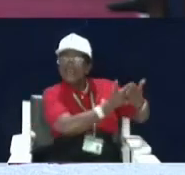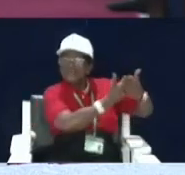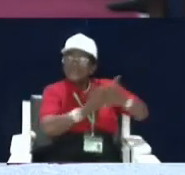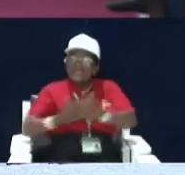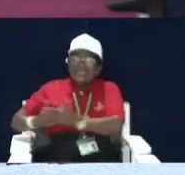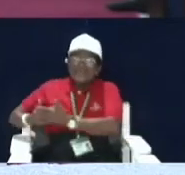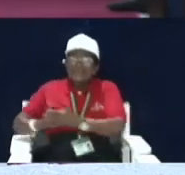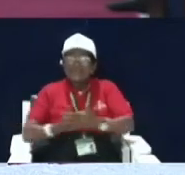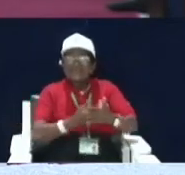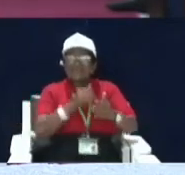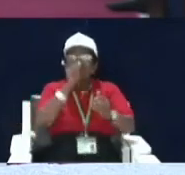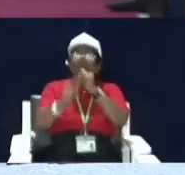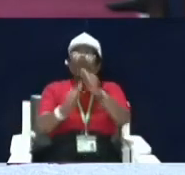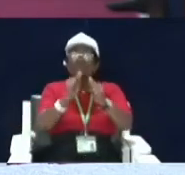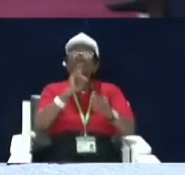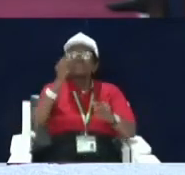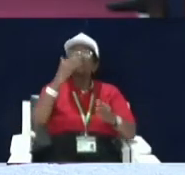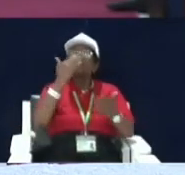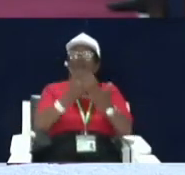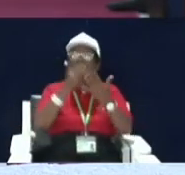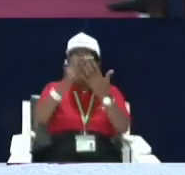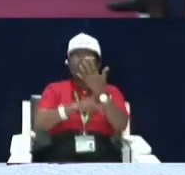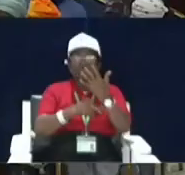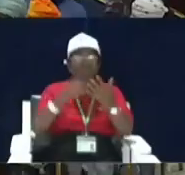Which is good news for somebody already.